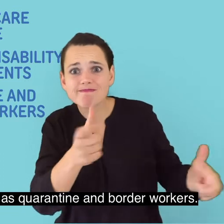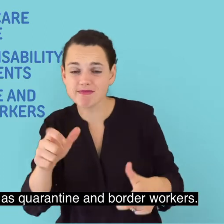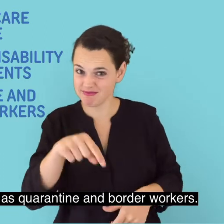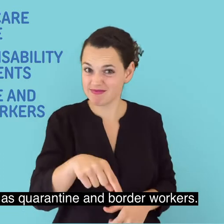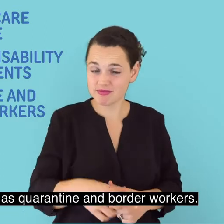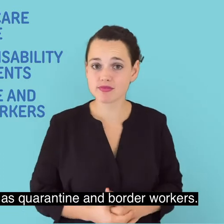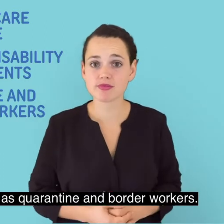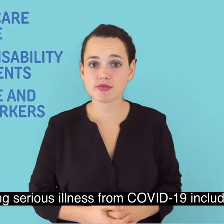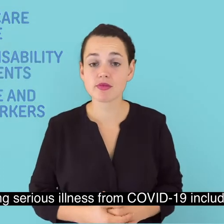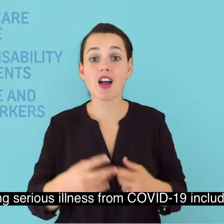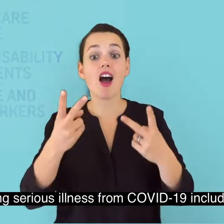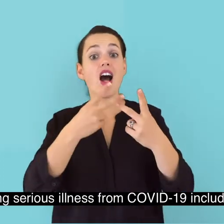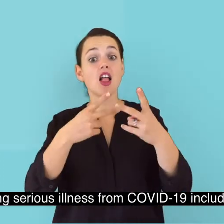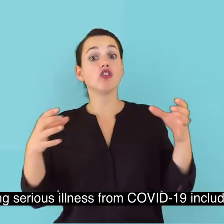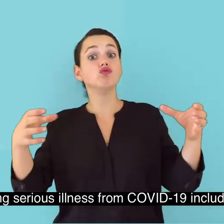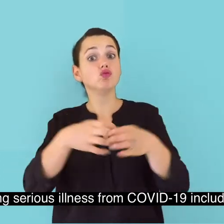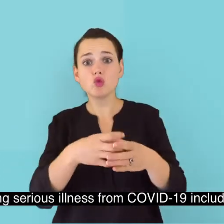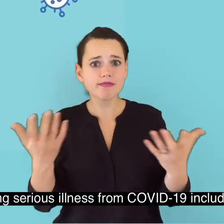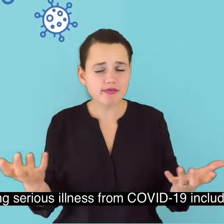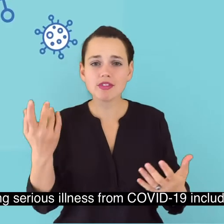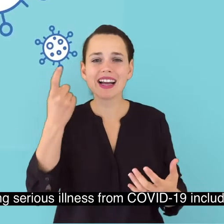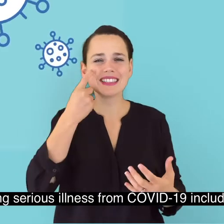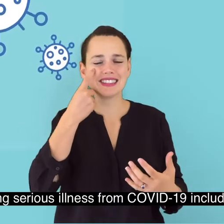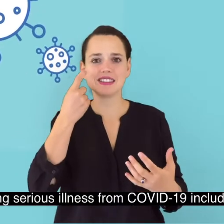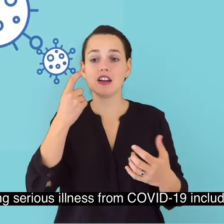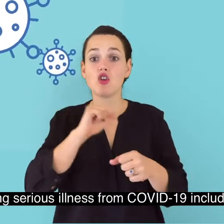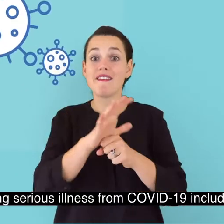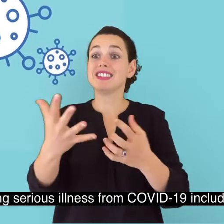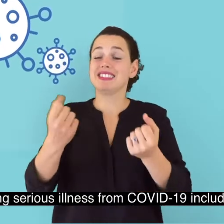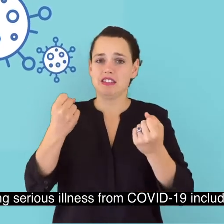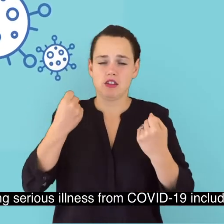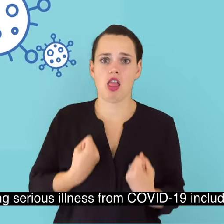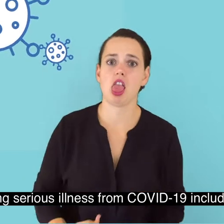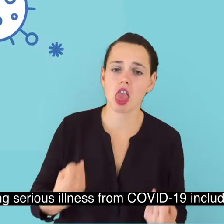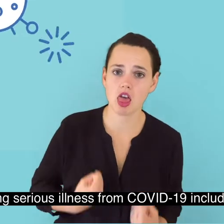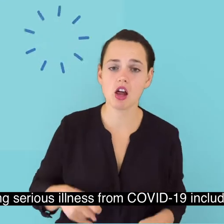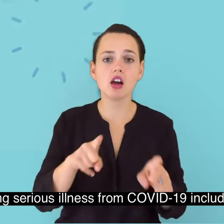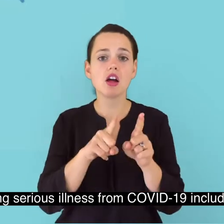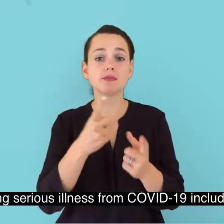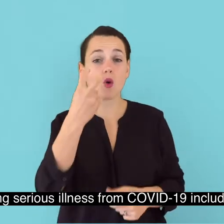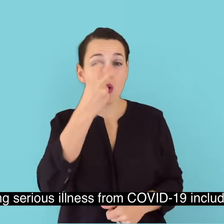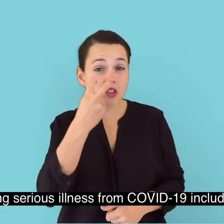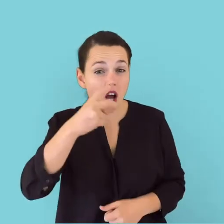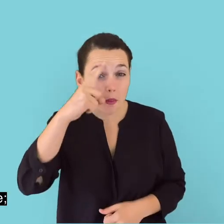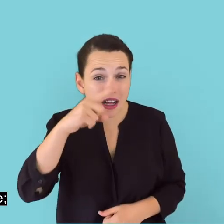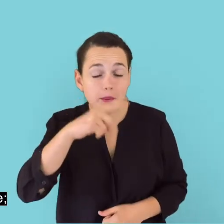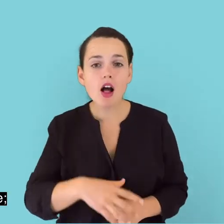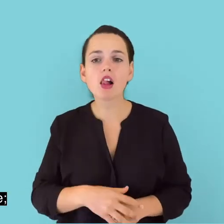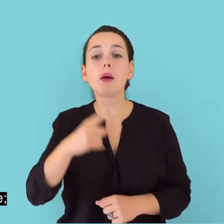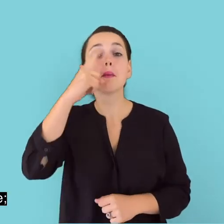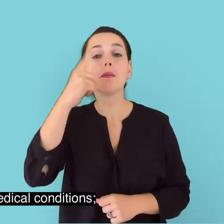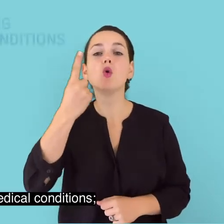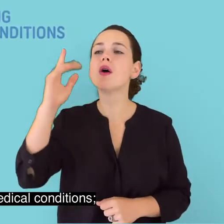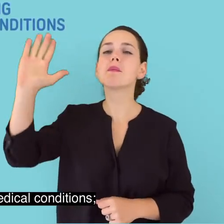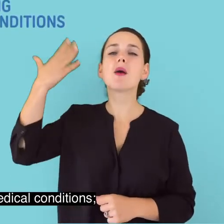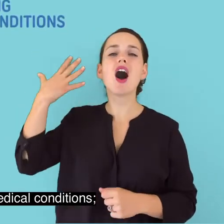border workers. And people who have an increased risk of developing serious illness from COVID-19 include older people,